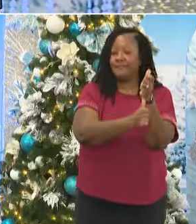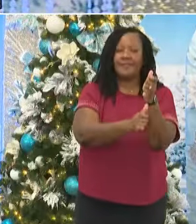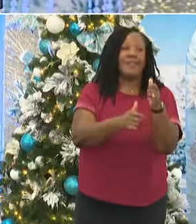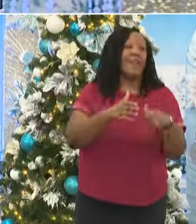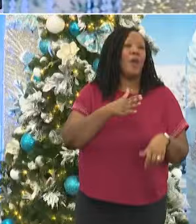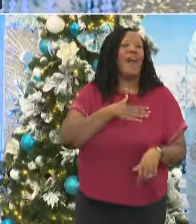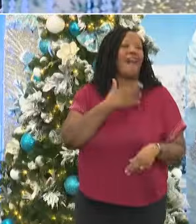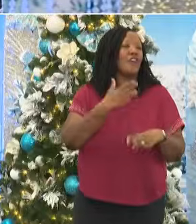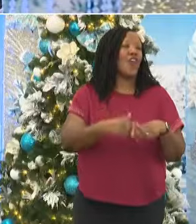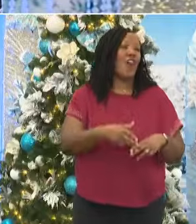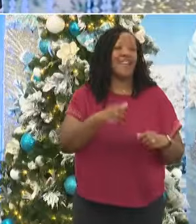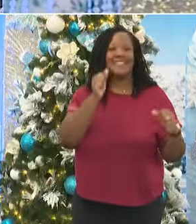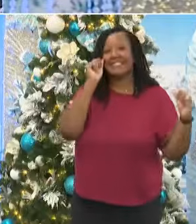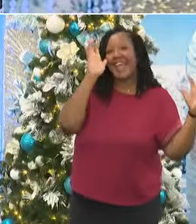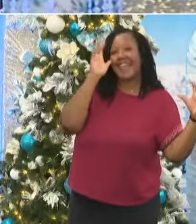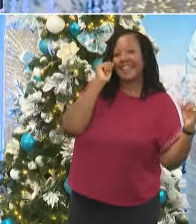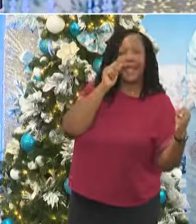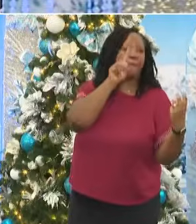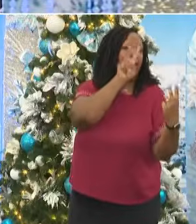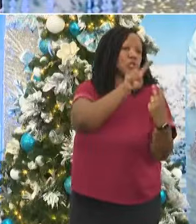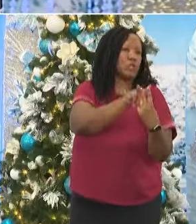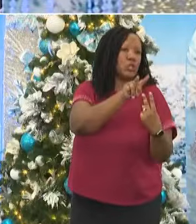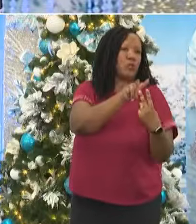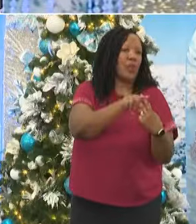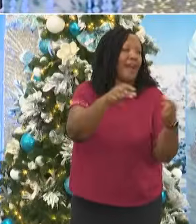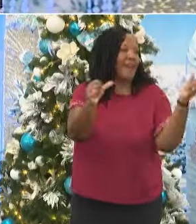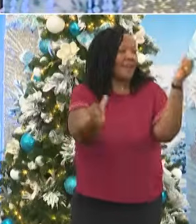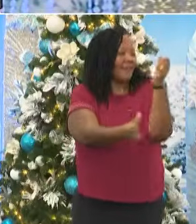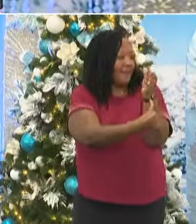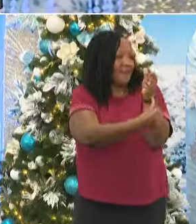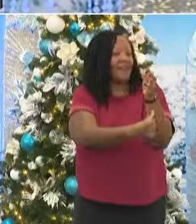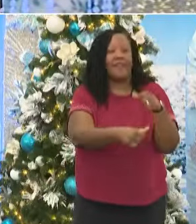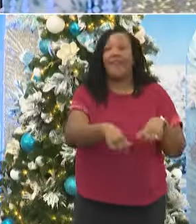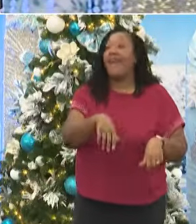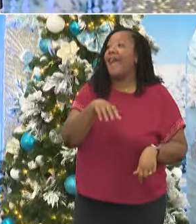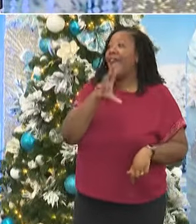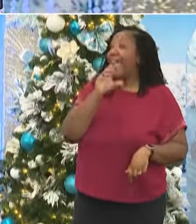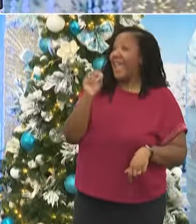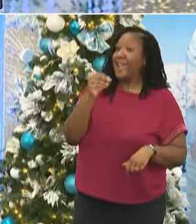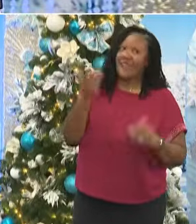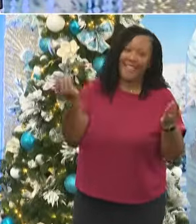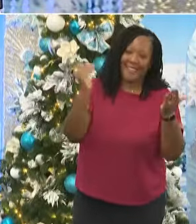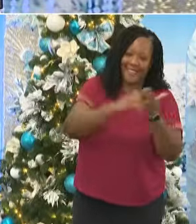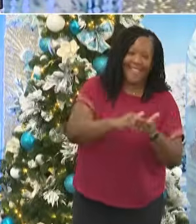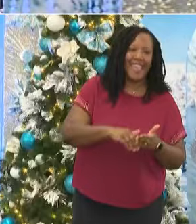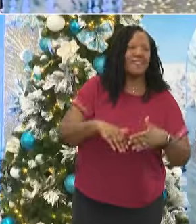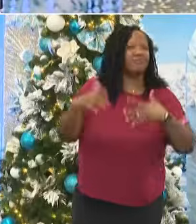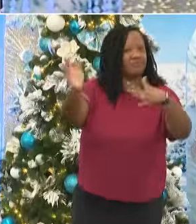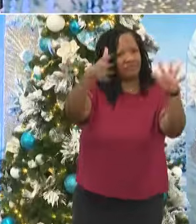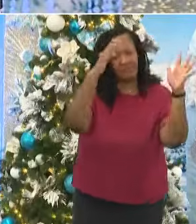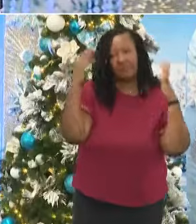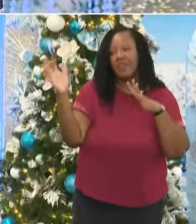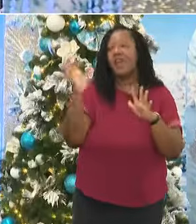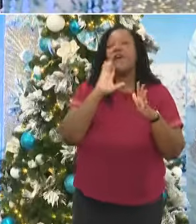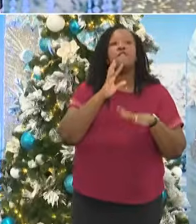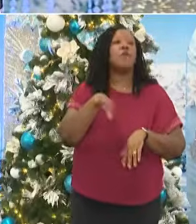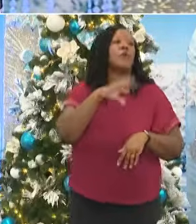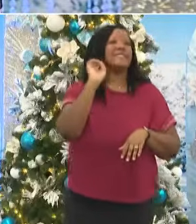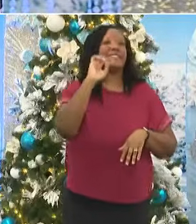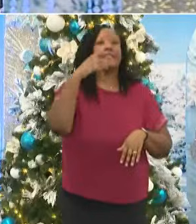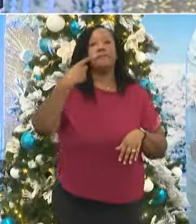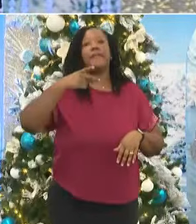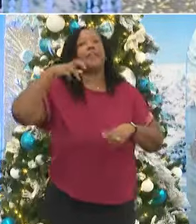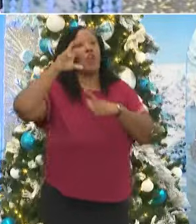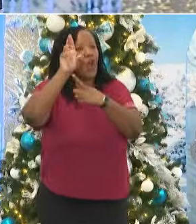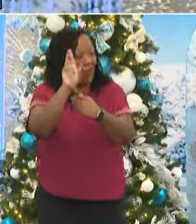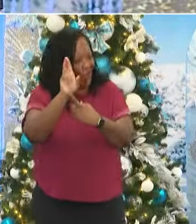dynamic duo director partner, Director Thiene Freeman. And one more time, give it up for the Department of Parks and Recreation